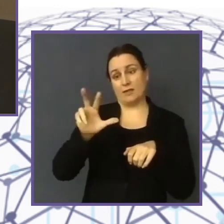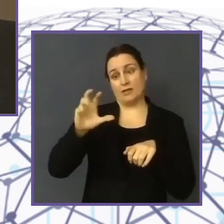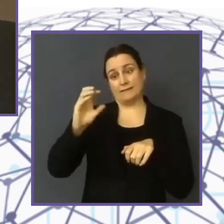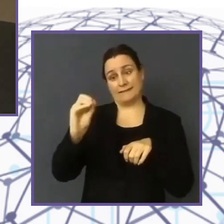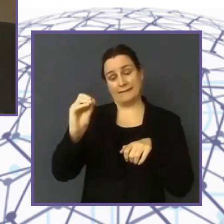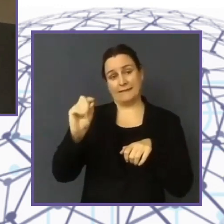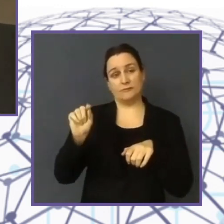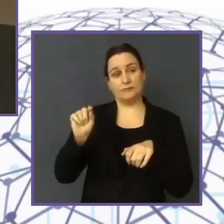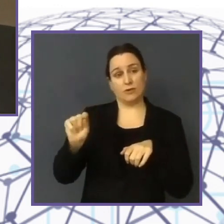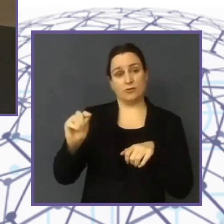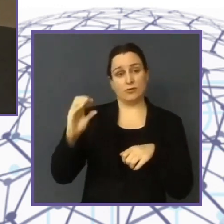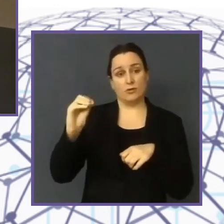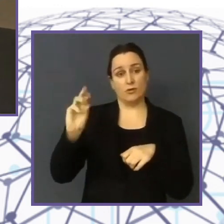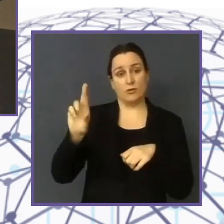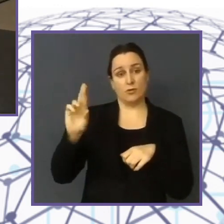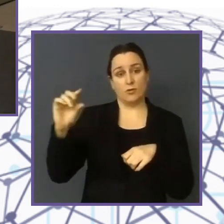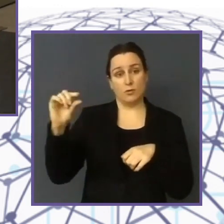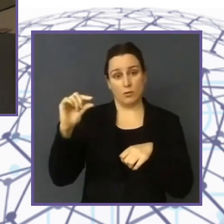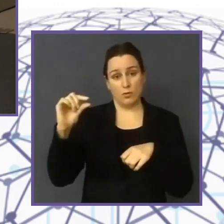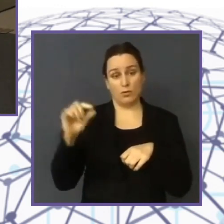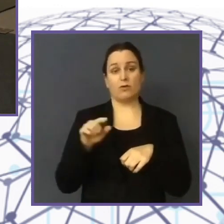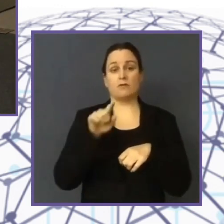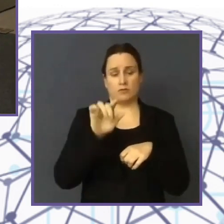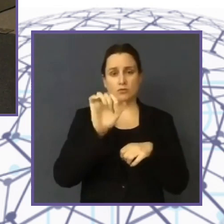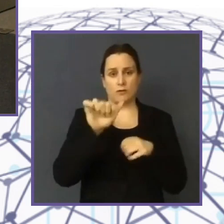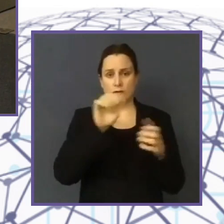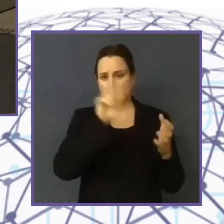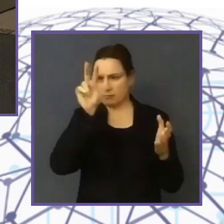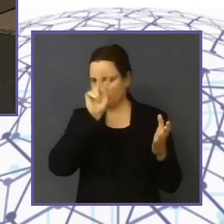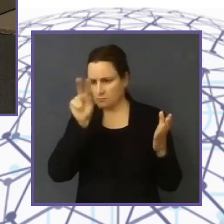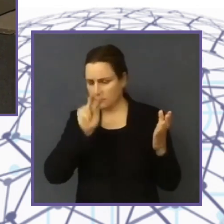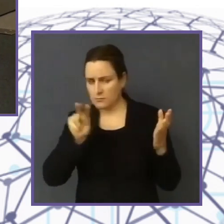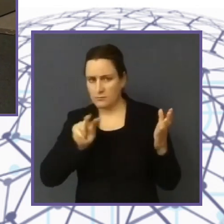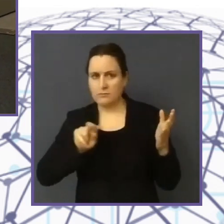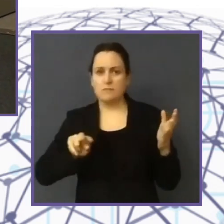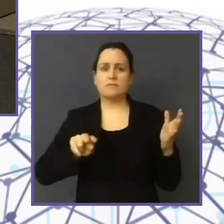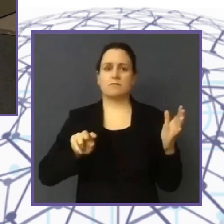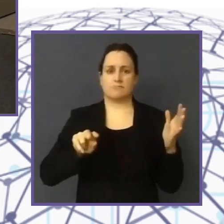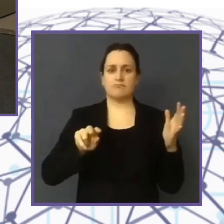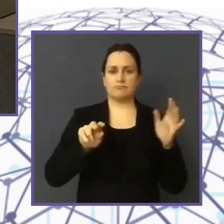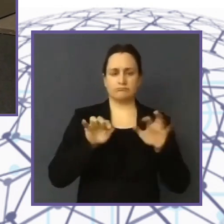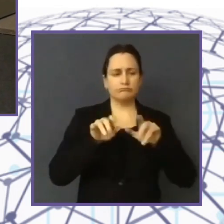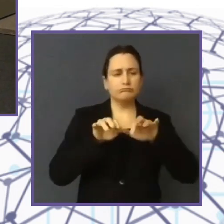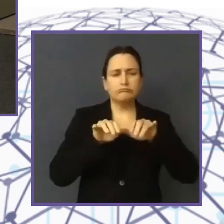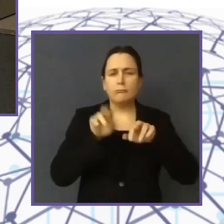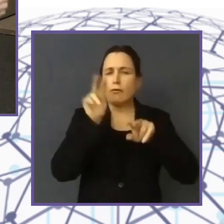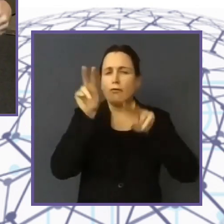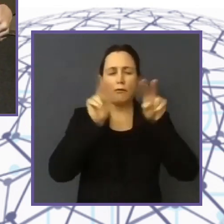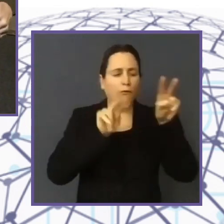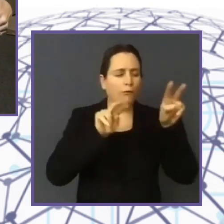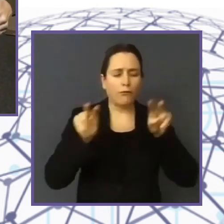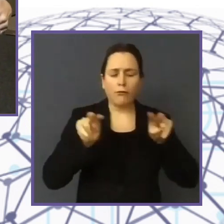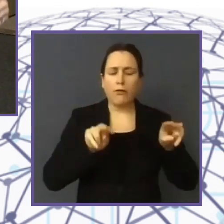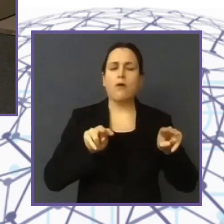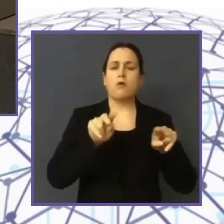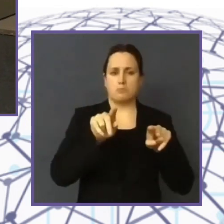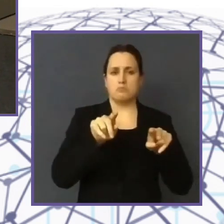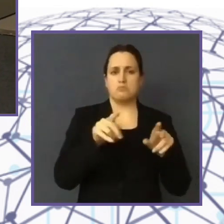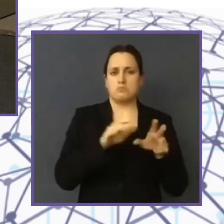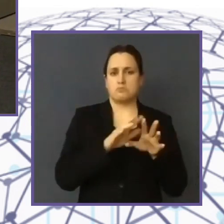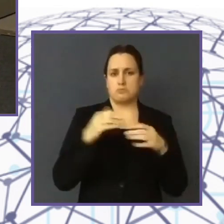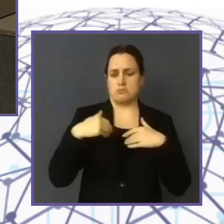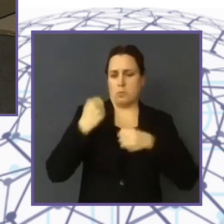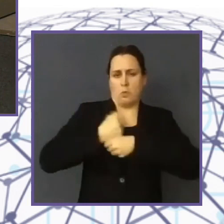case studies, strategic tools, all the work that we do is available there. And